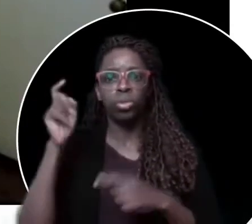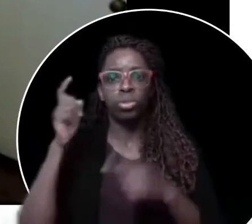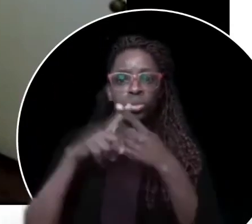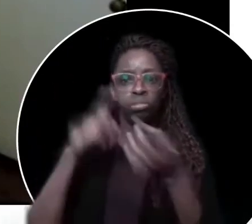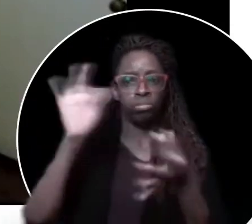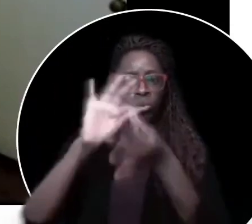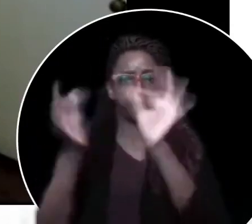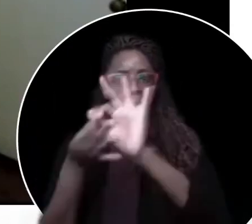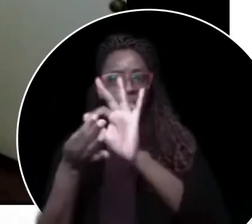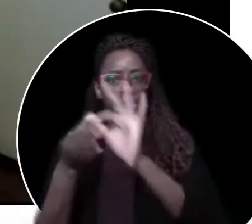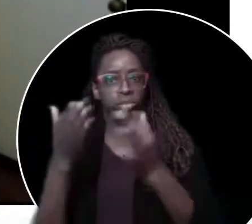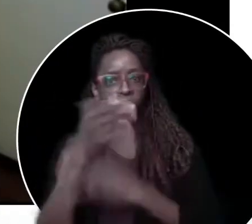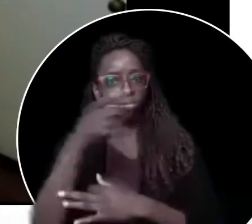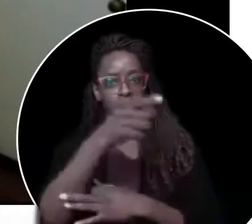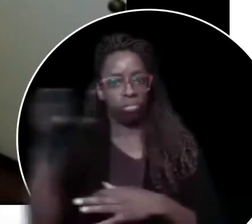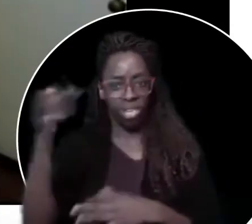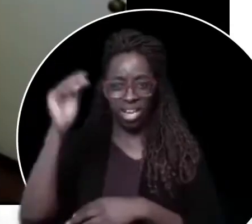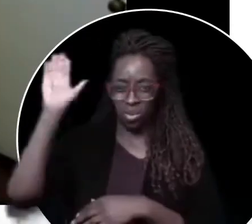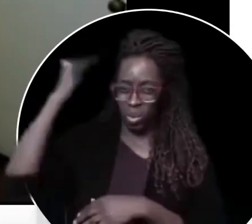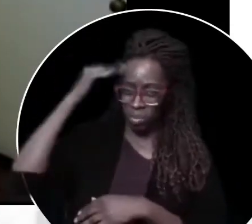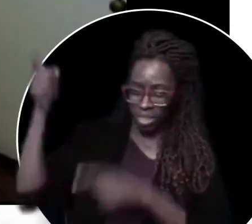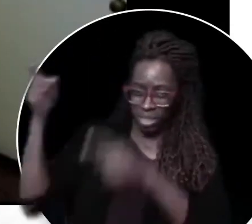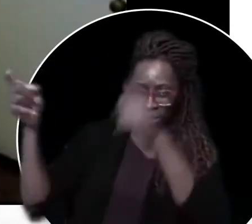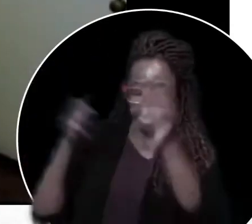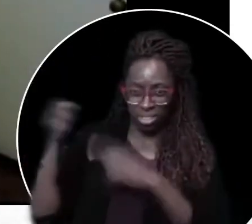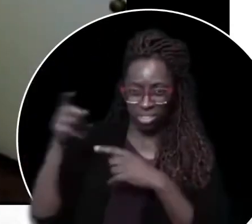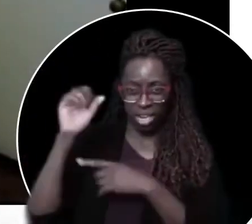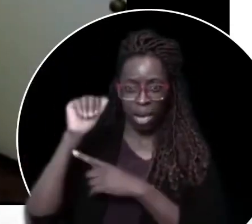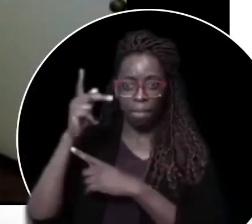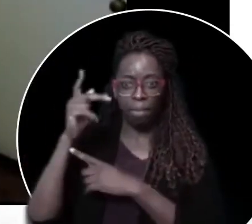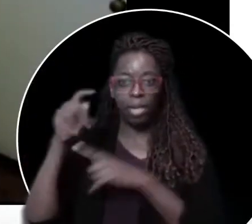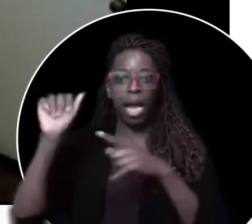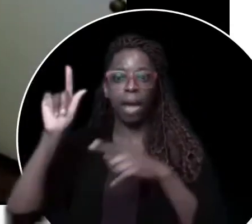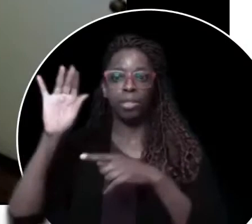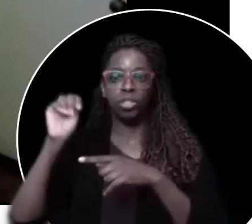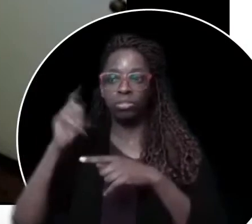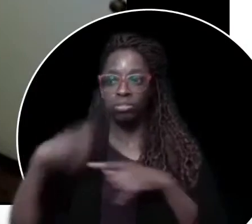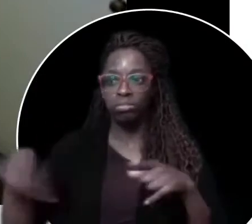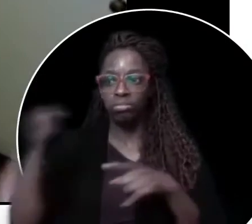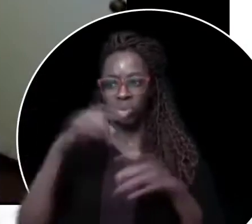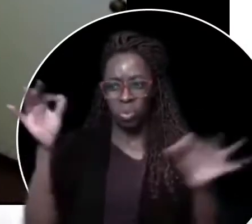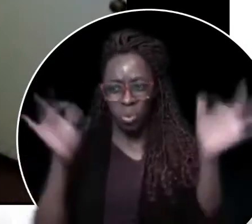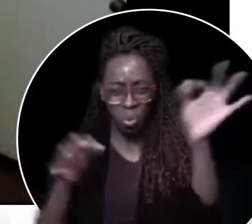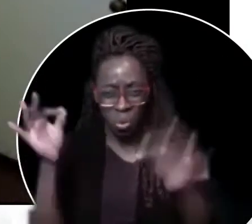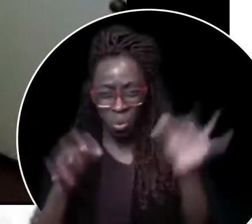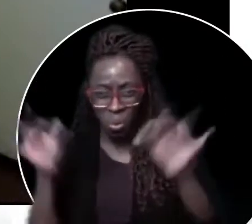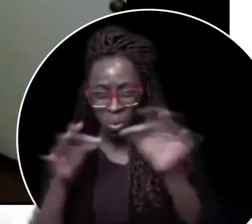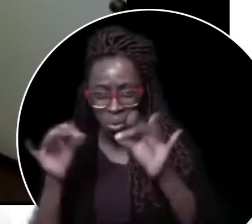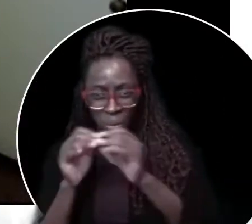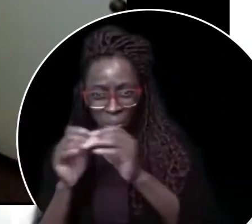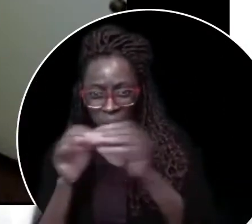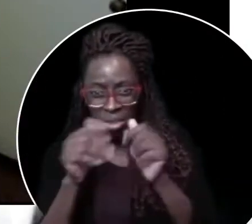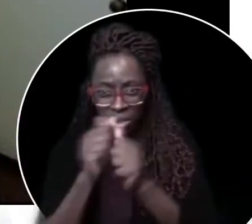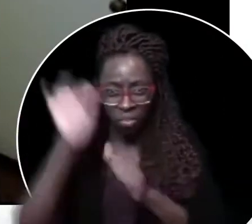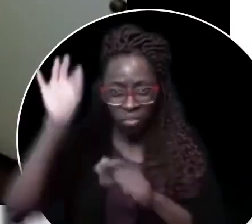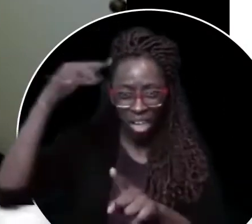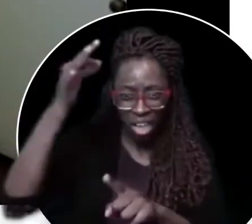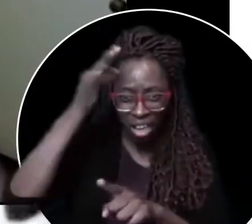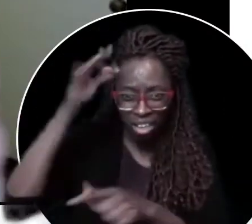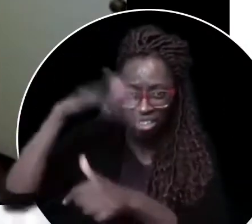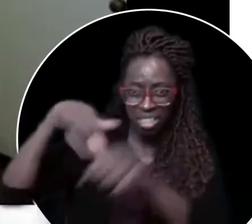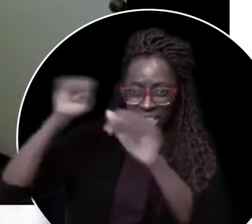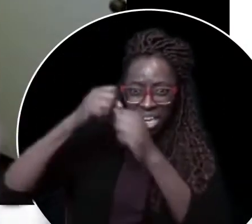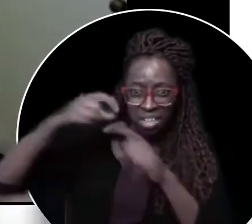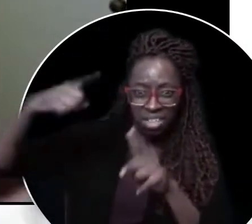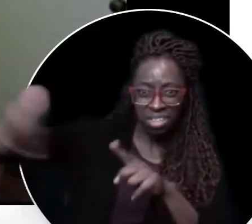the most reactionary judicial system in the United States that we've ever had, right? Maybe going back to what people refer to as